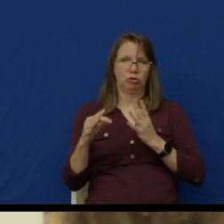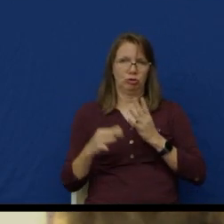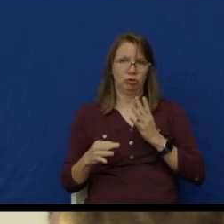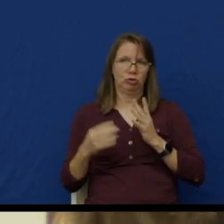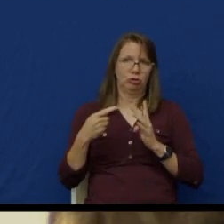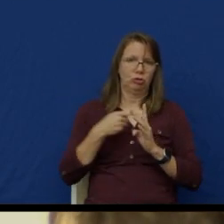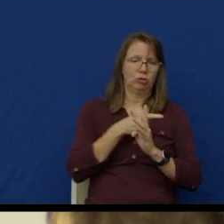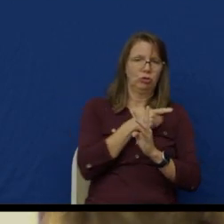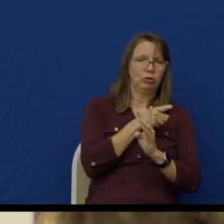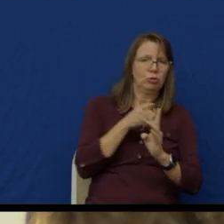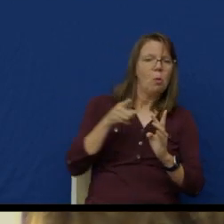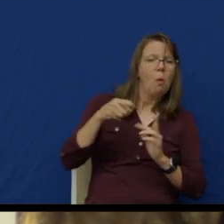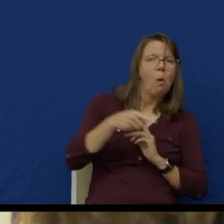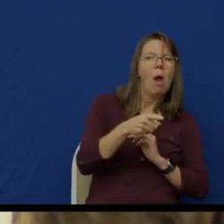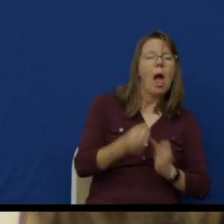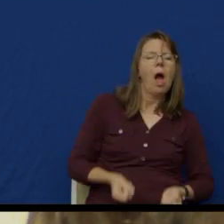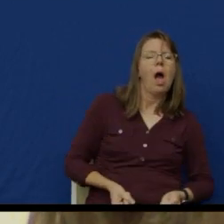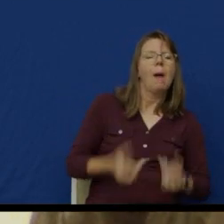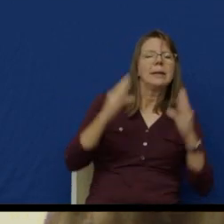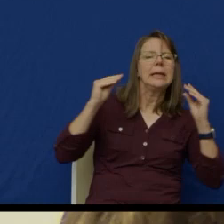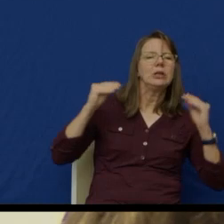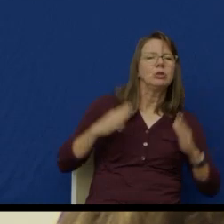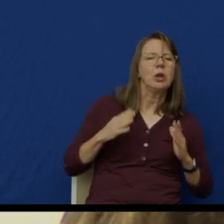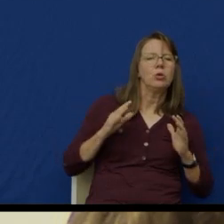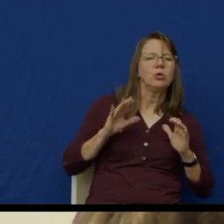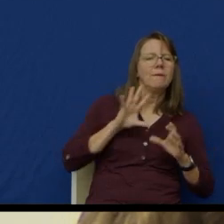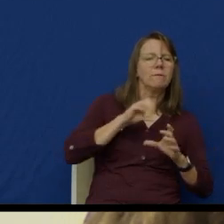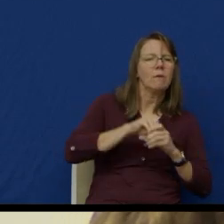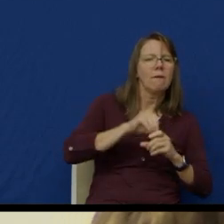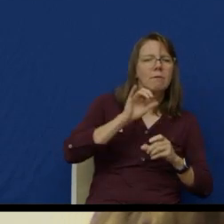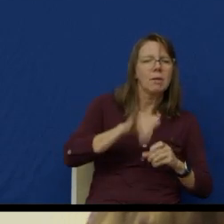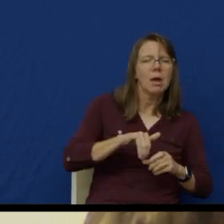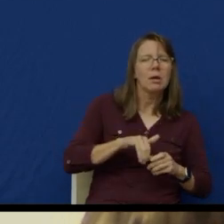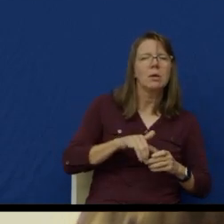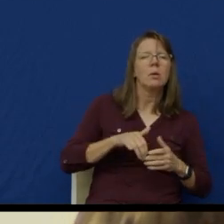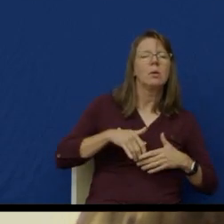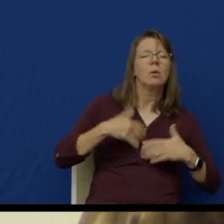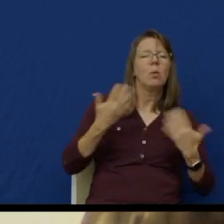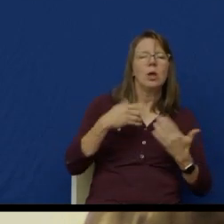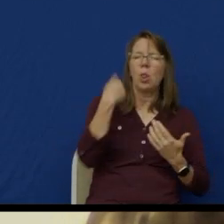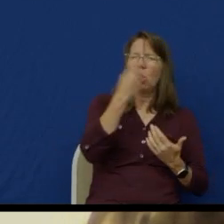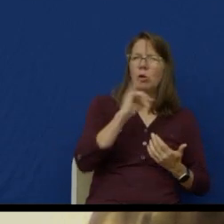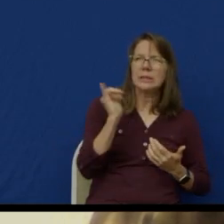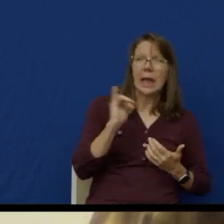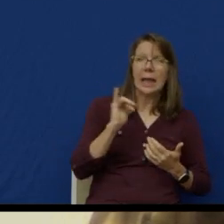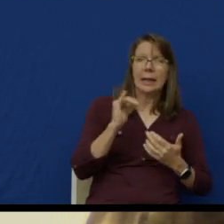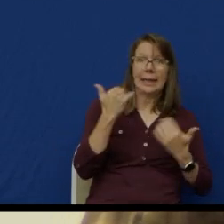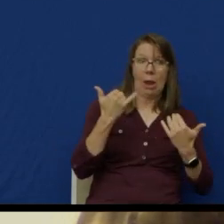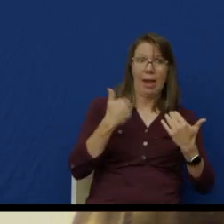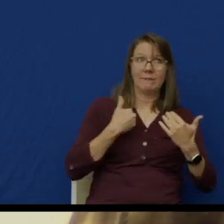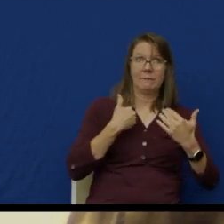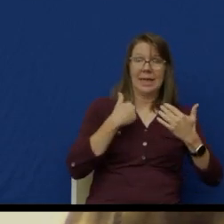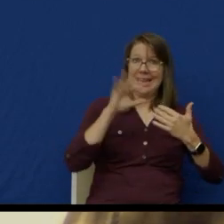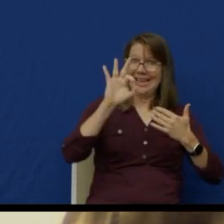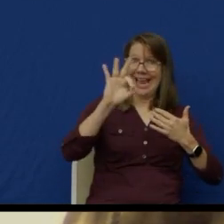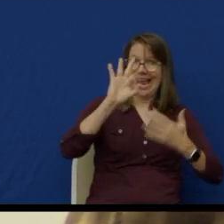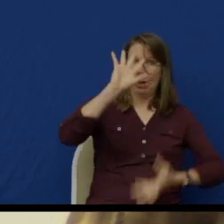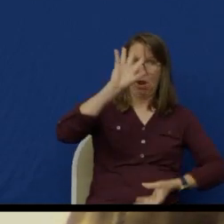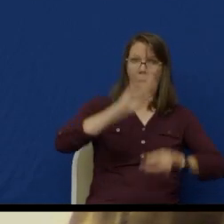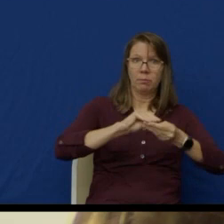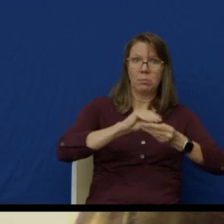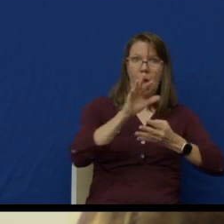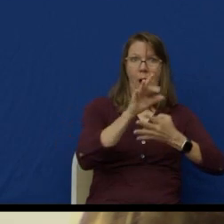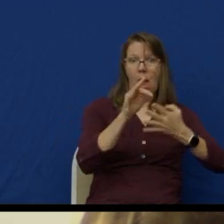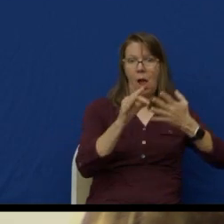of how many are going through, what that looks like, what the landscape of now 9 options in terms of how that is